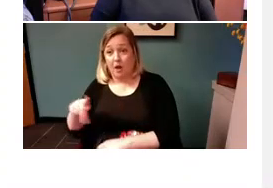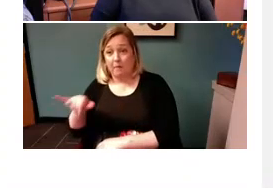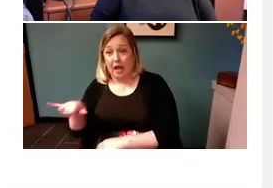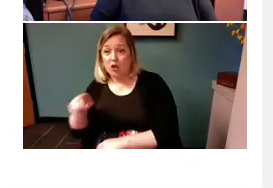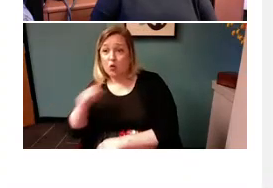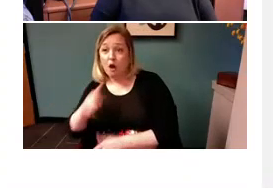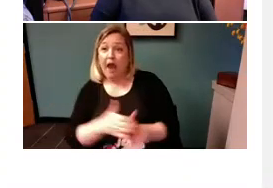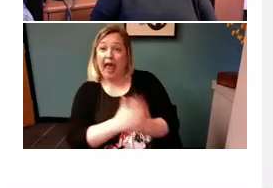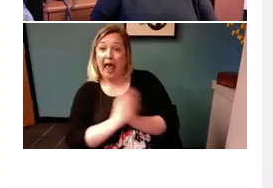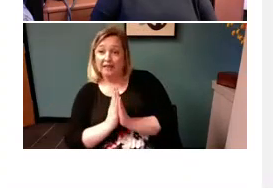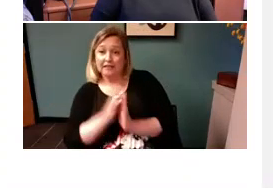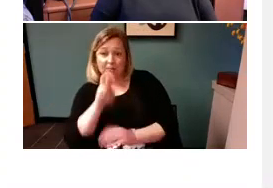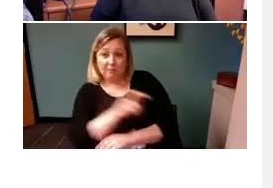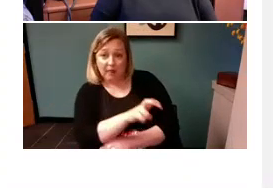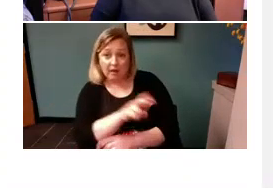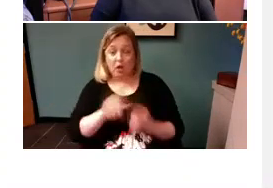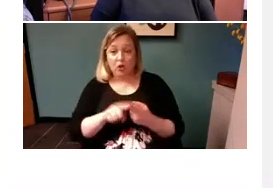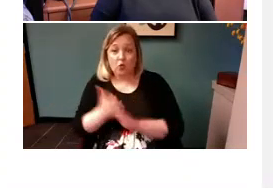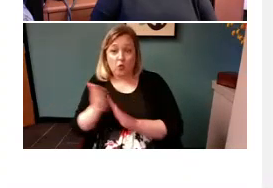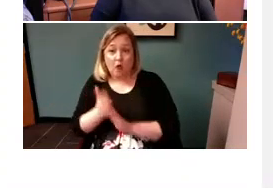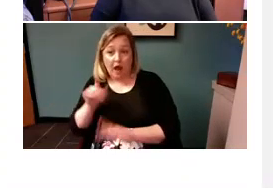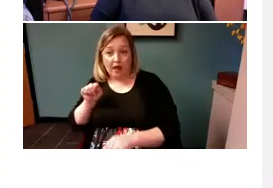of yours. Does that make sense?